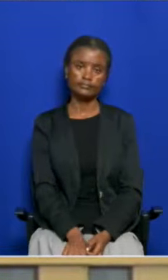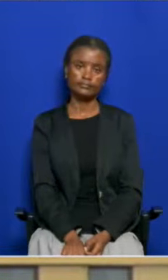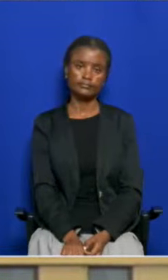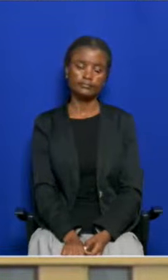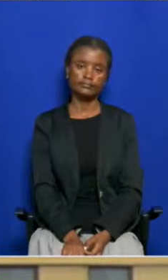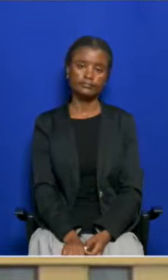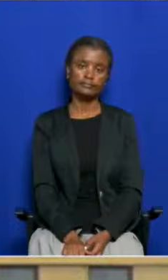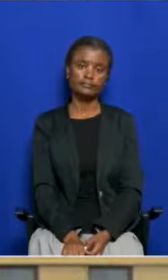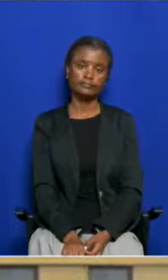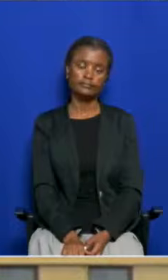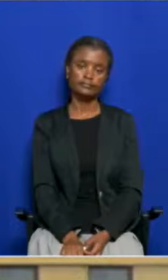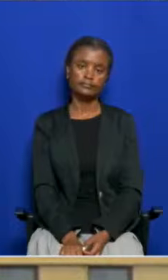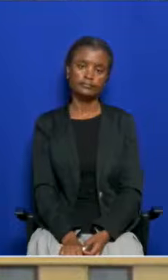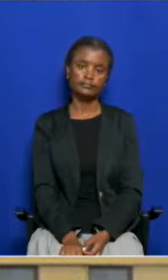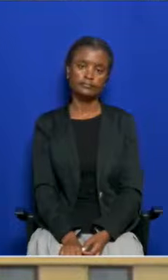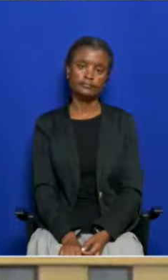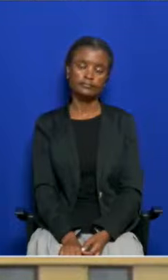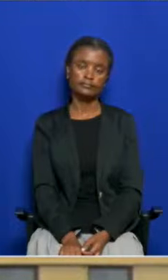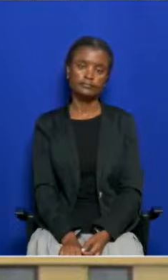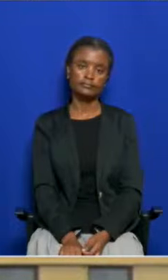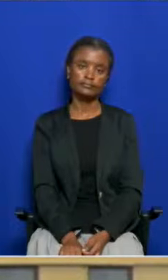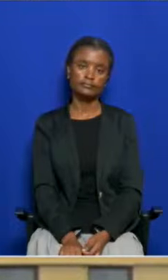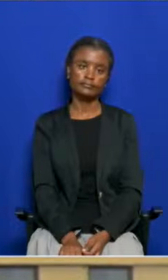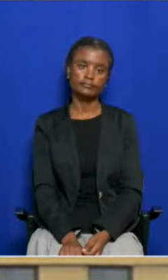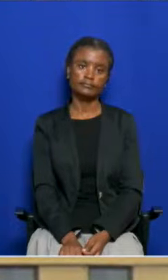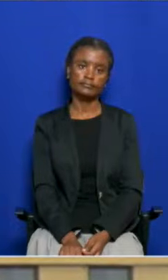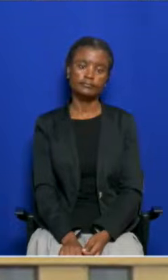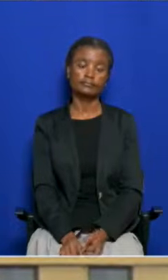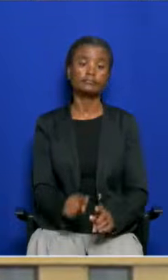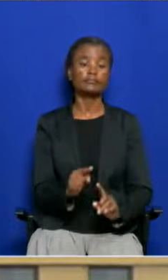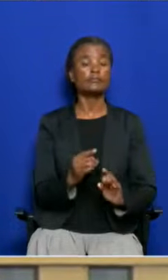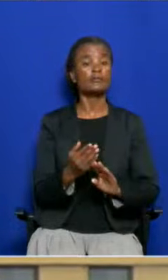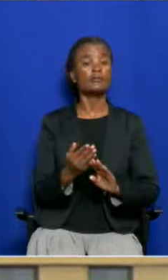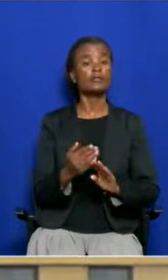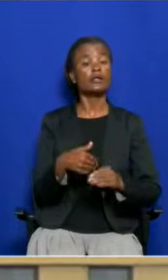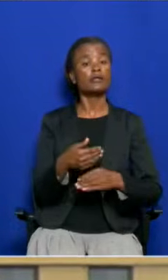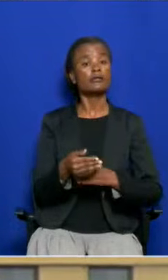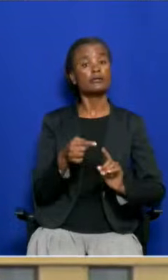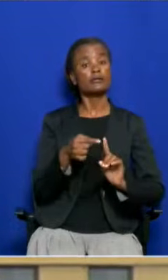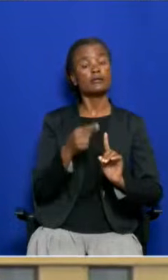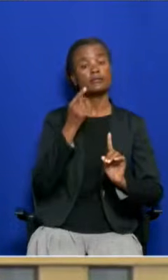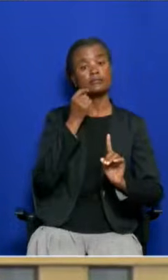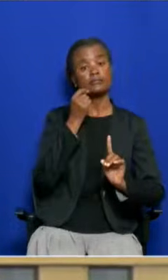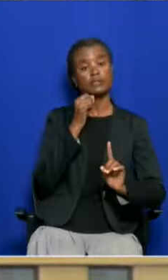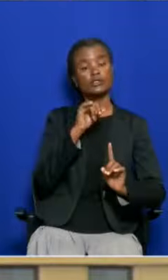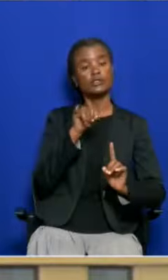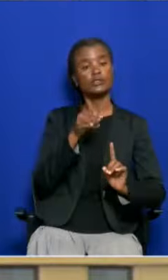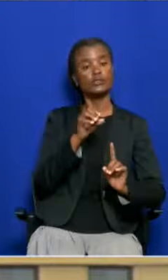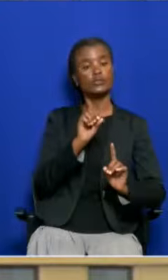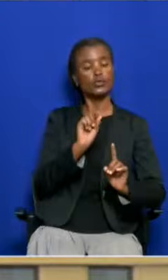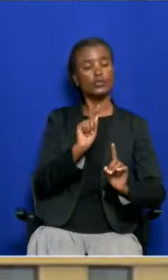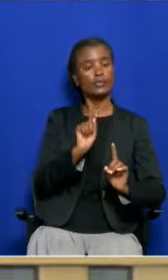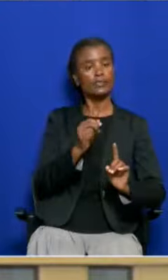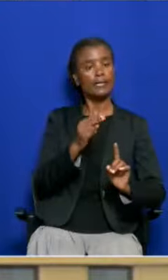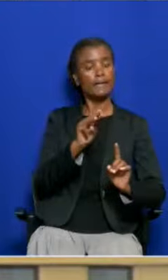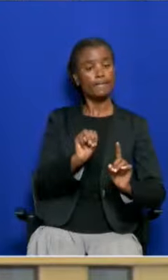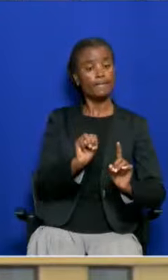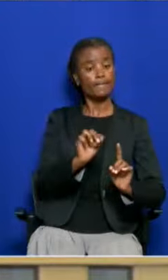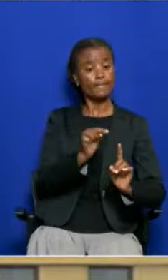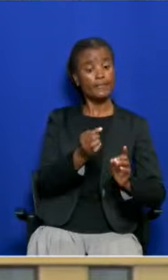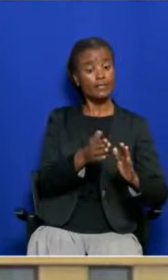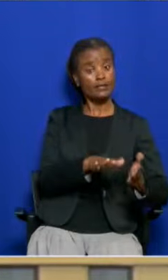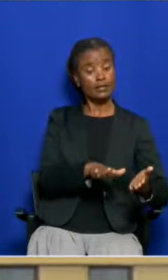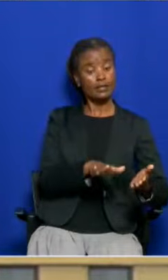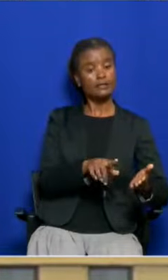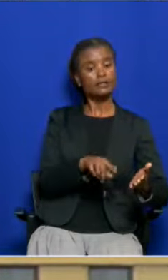after Mr. Jotham passed on, there was a stream of taxi violence